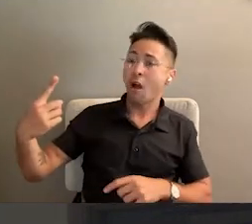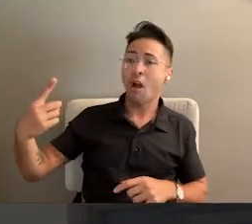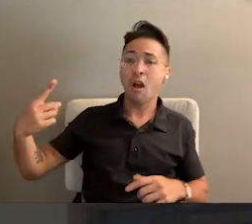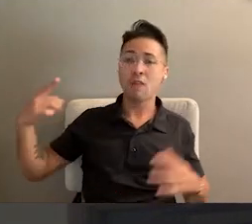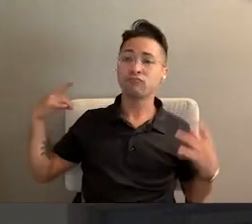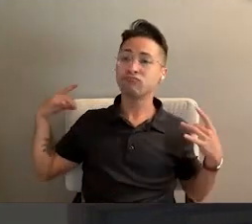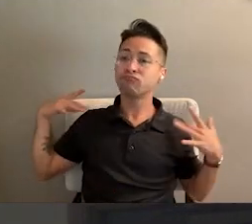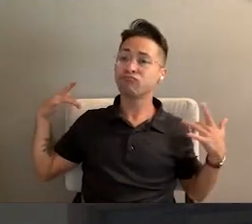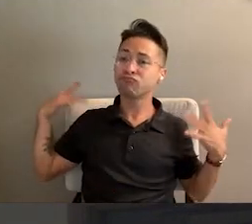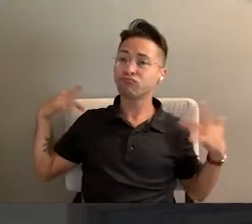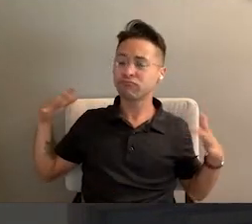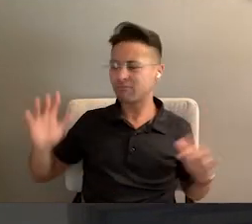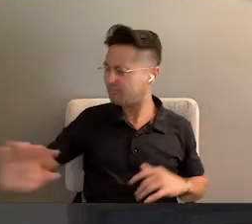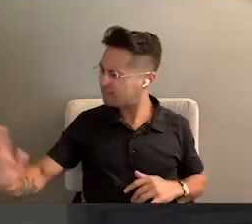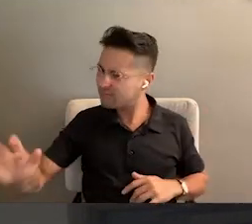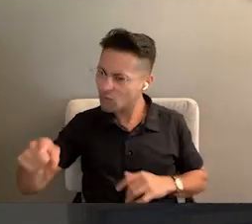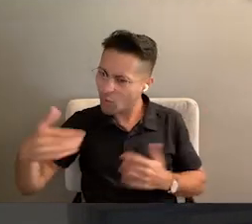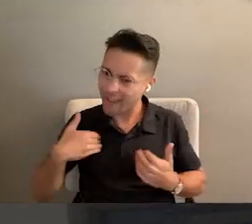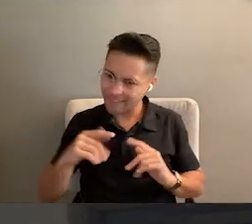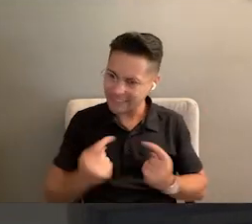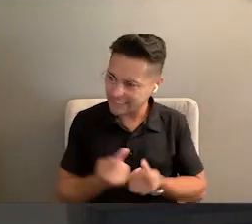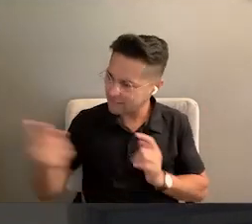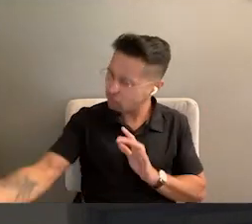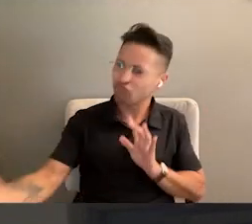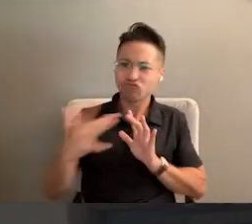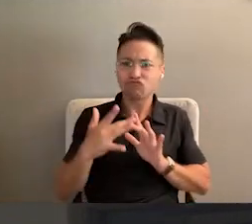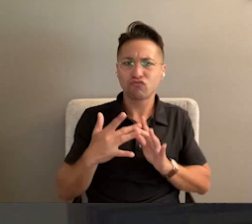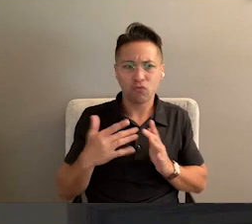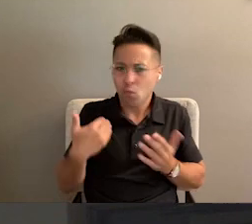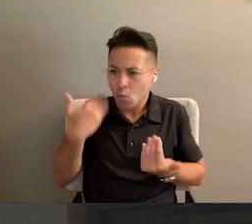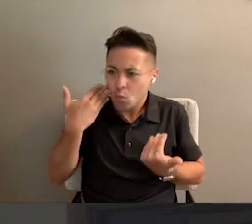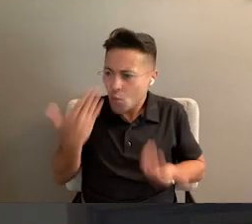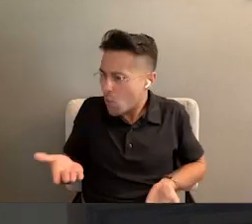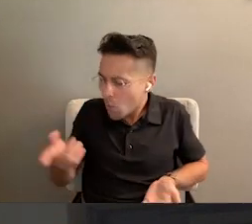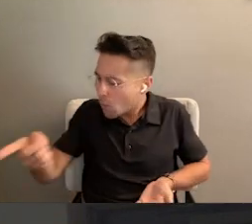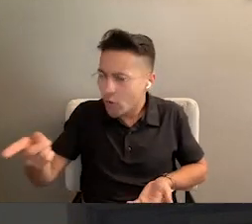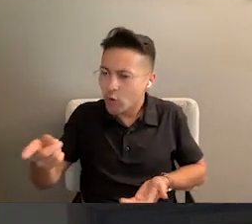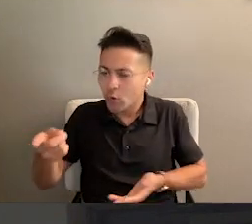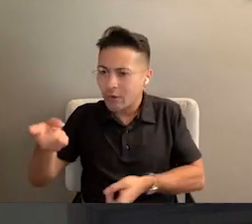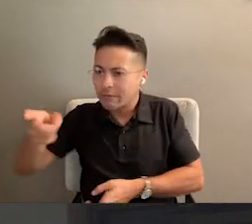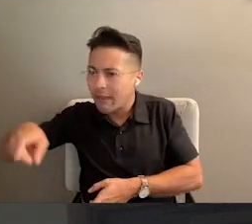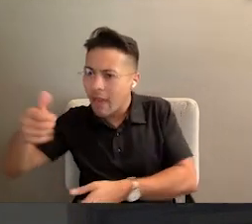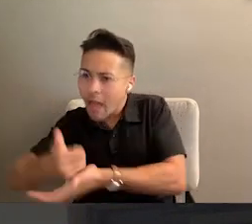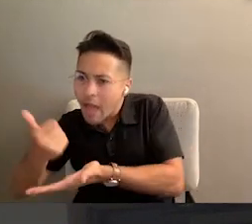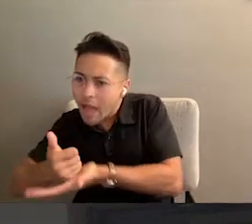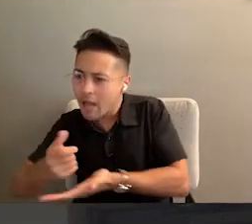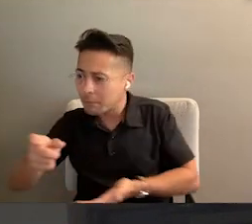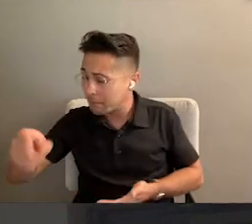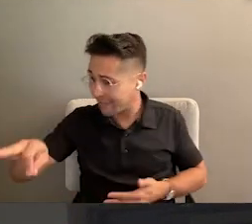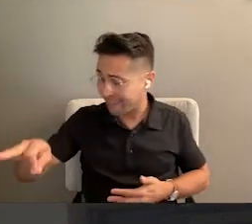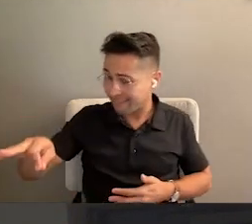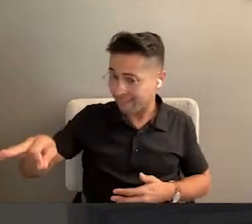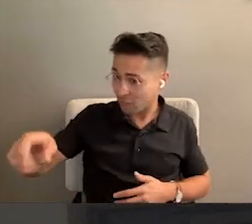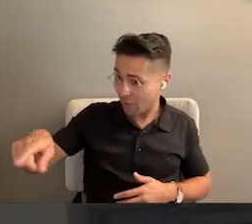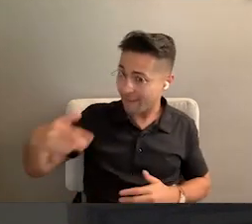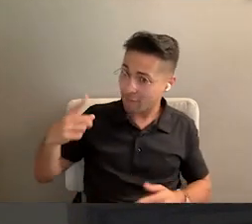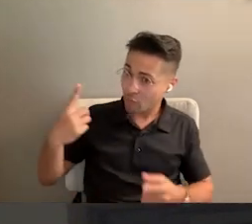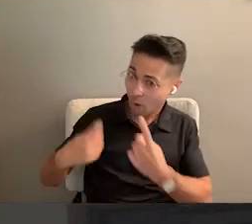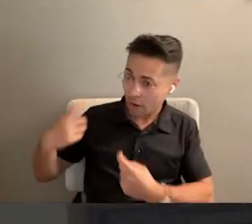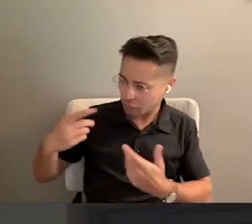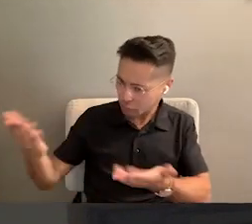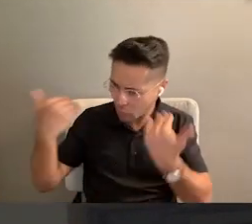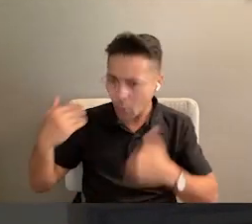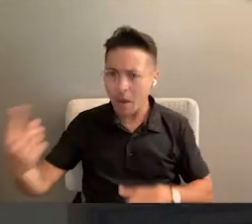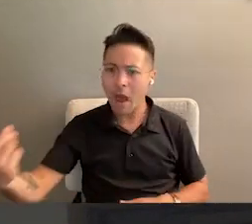Okay? Remember, you don't have to be alone. You've got a team of people supporting you. You just have to reach out to us because we don't know if you're struggling or not. All